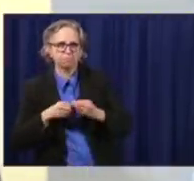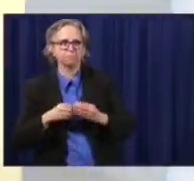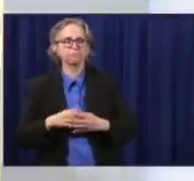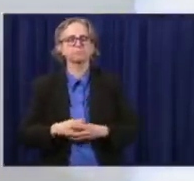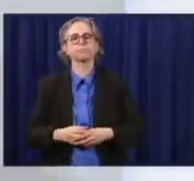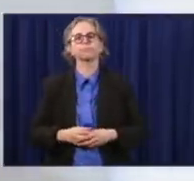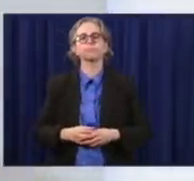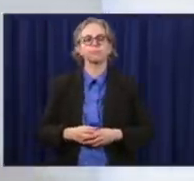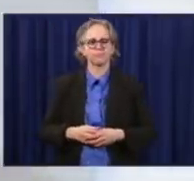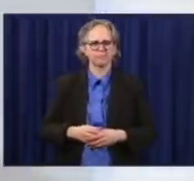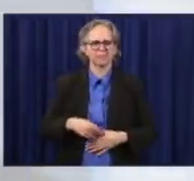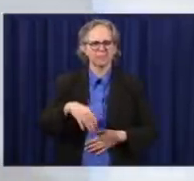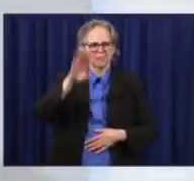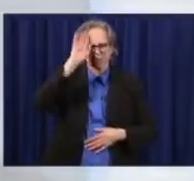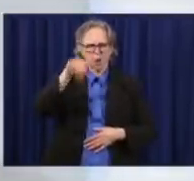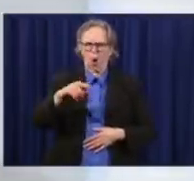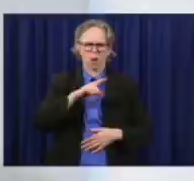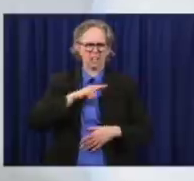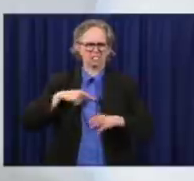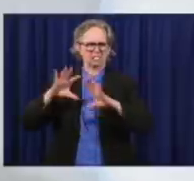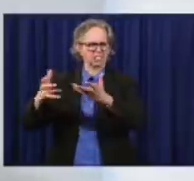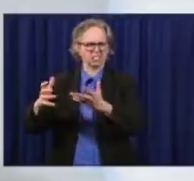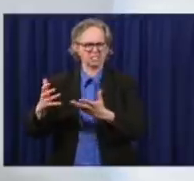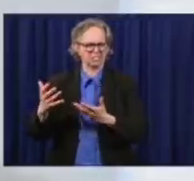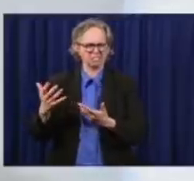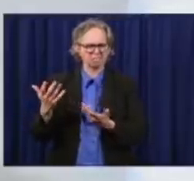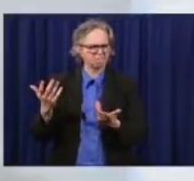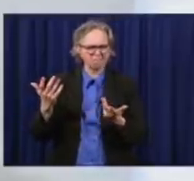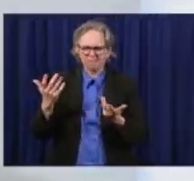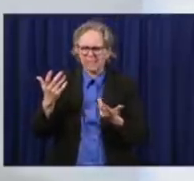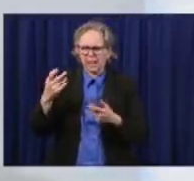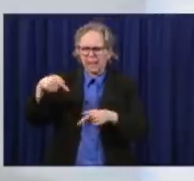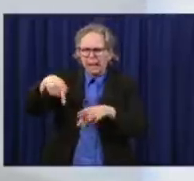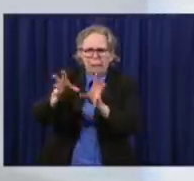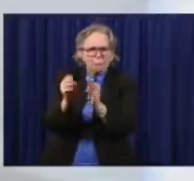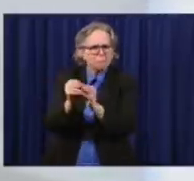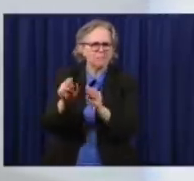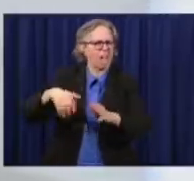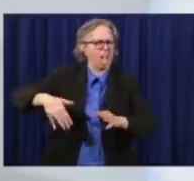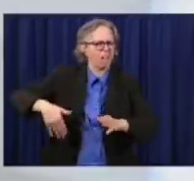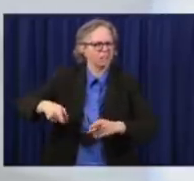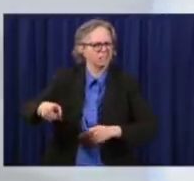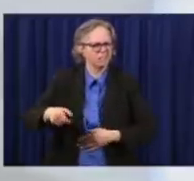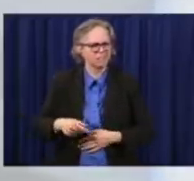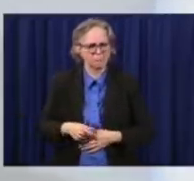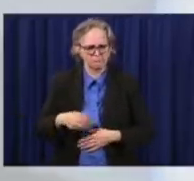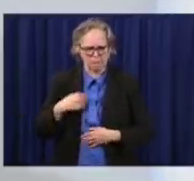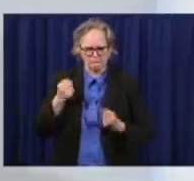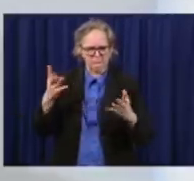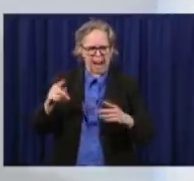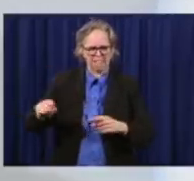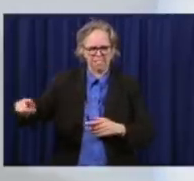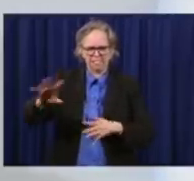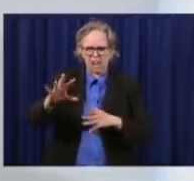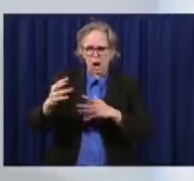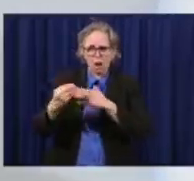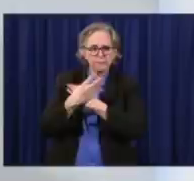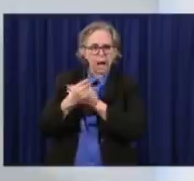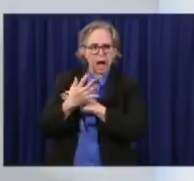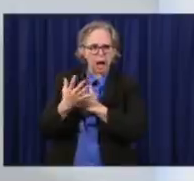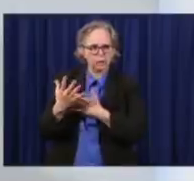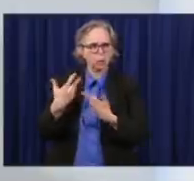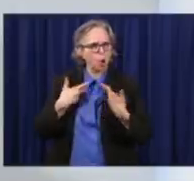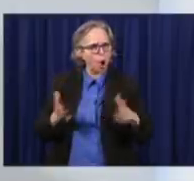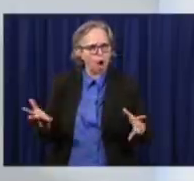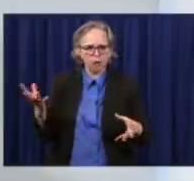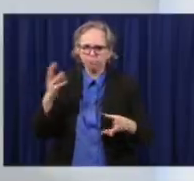I know the legislature isn't in session as it relates to what we're doing, but a lot of their advice is incorporated into the things that we do. I